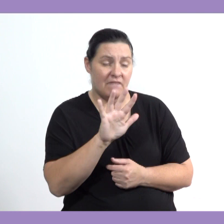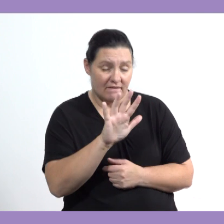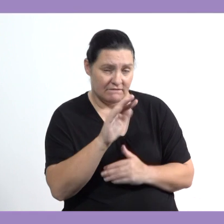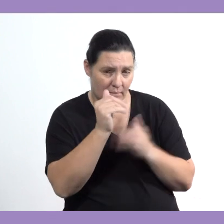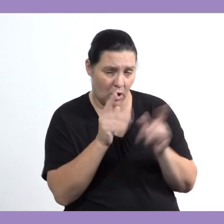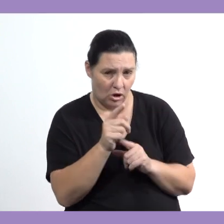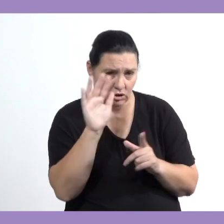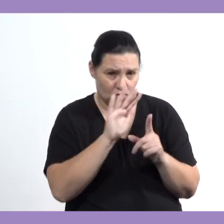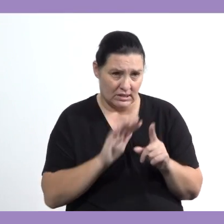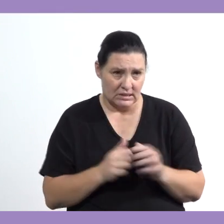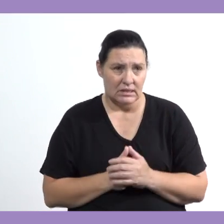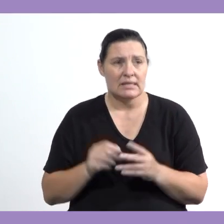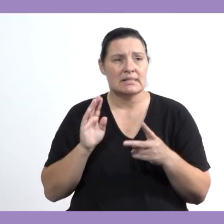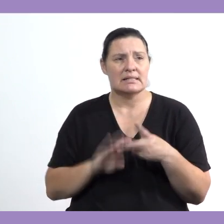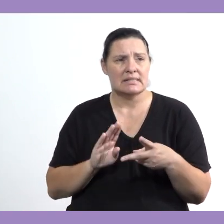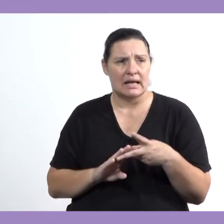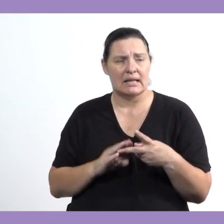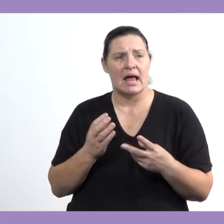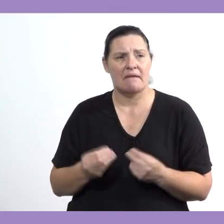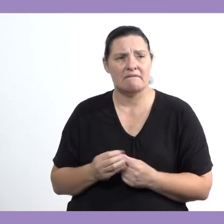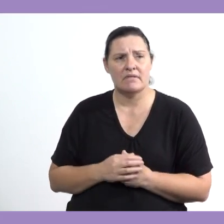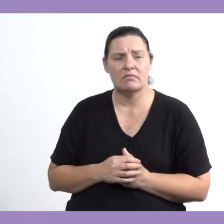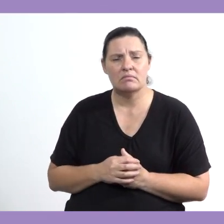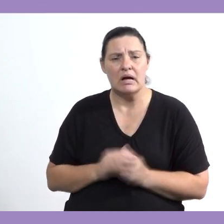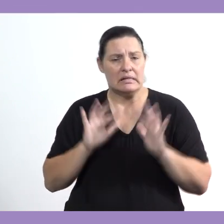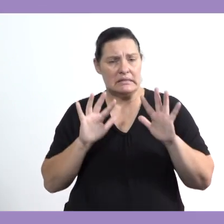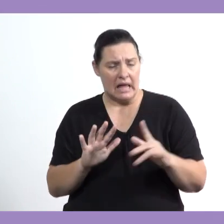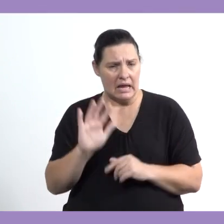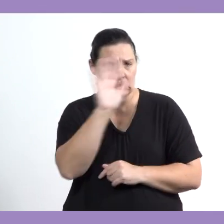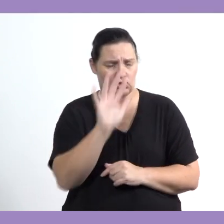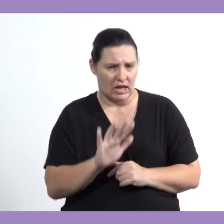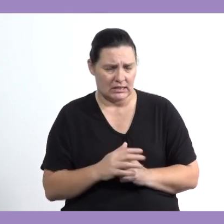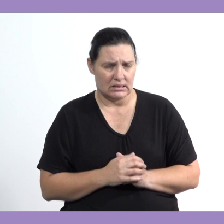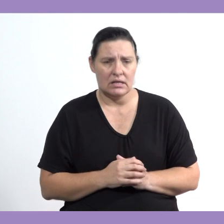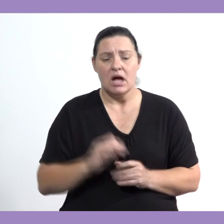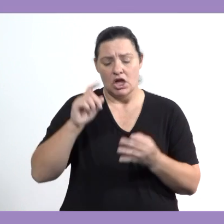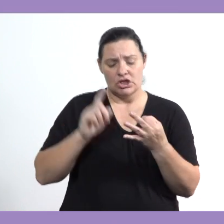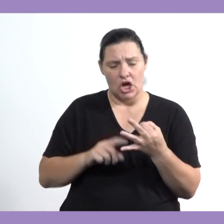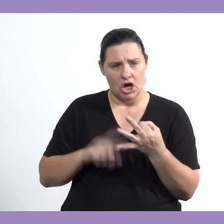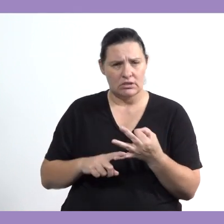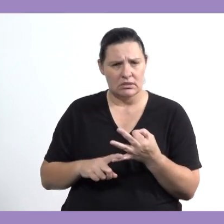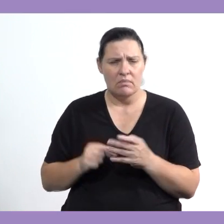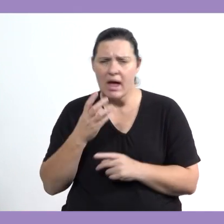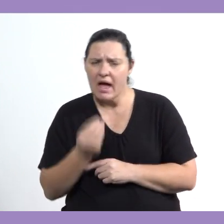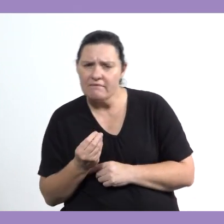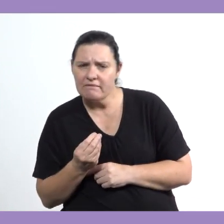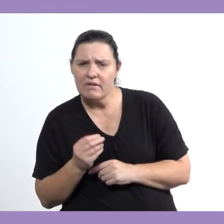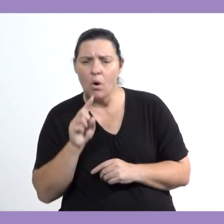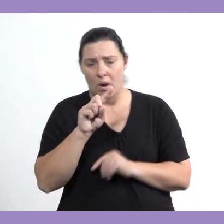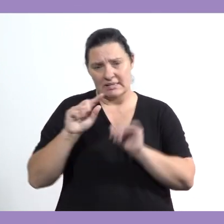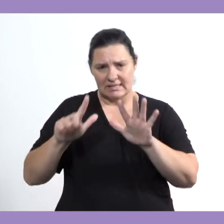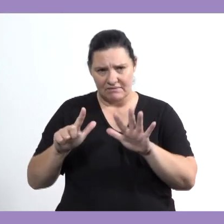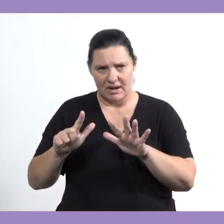have 5 blocks that are shaded in. The second picture, we have 10 blocks that are shaded in, and the third picture we